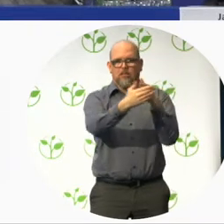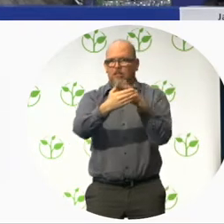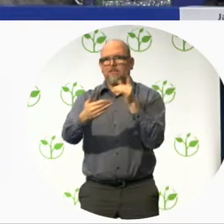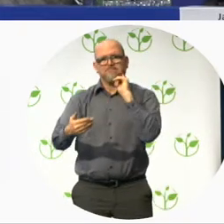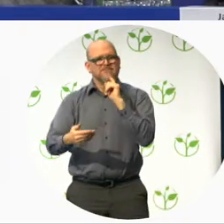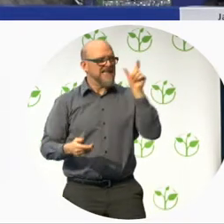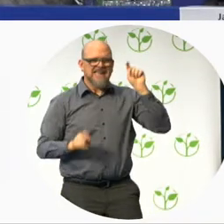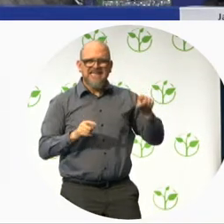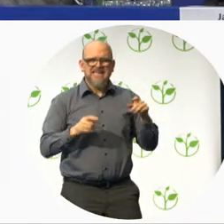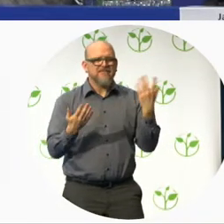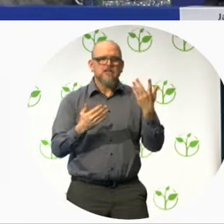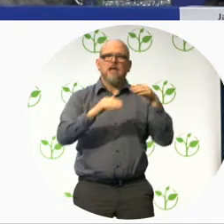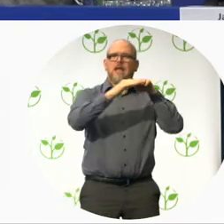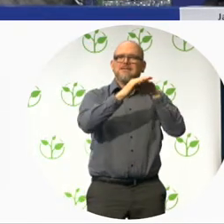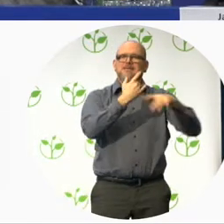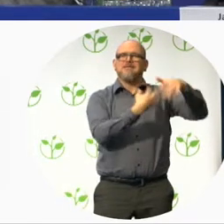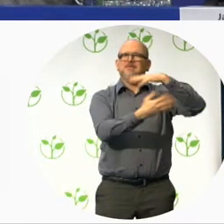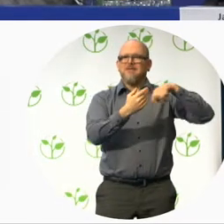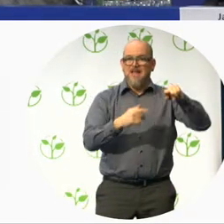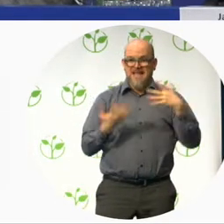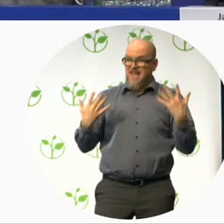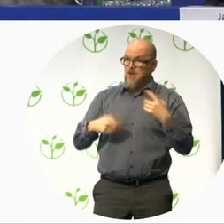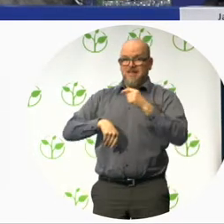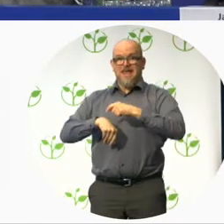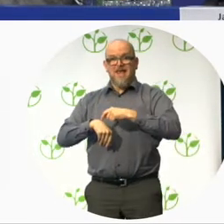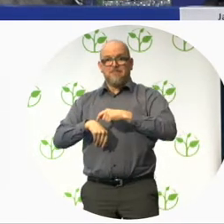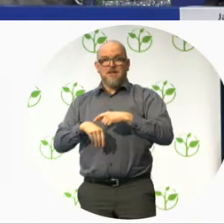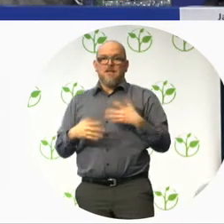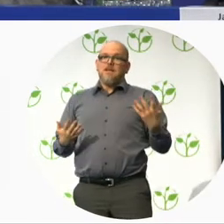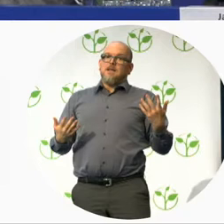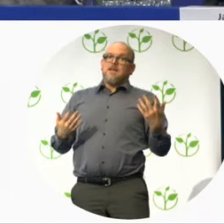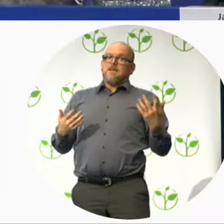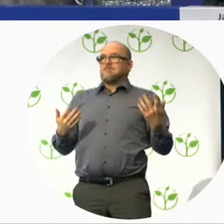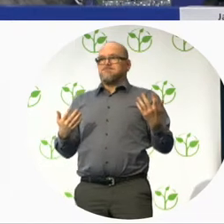in the middle of an area that mostly spoke the same language